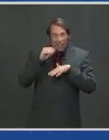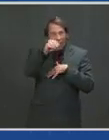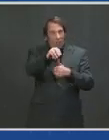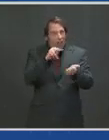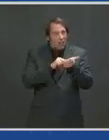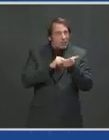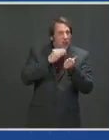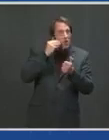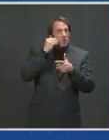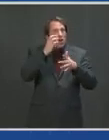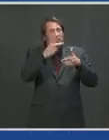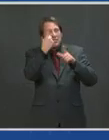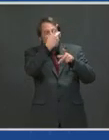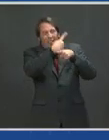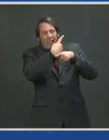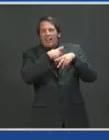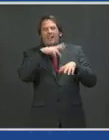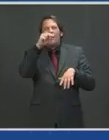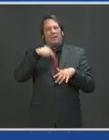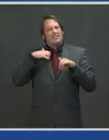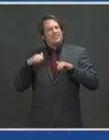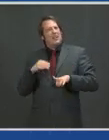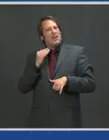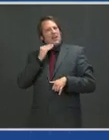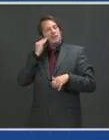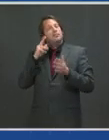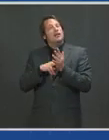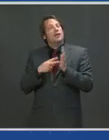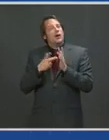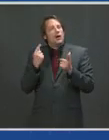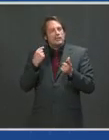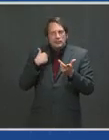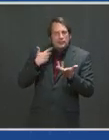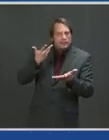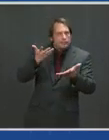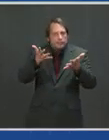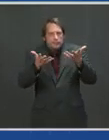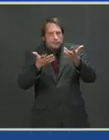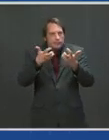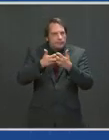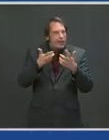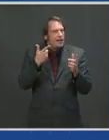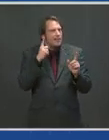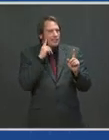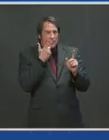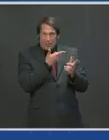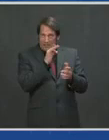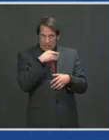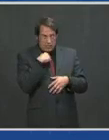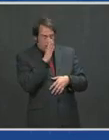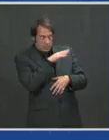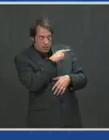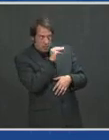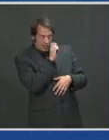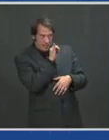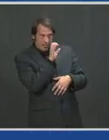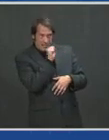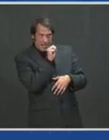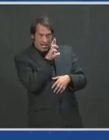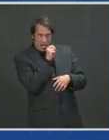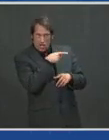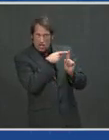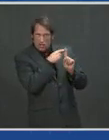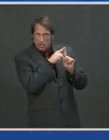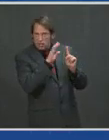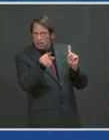of millions of dollars in the process. It's better wages and benefits and opportunities for caregivers